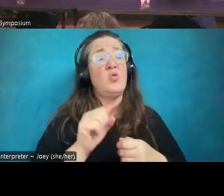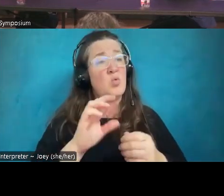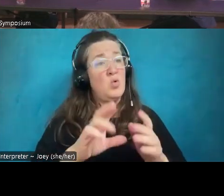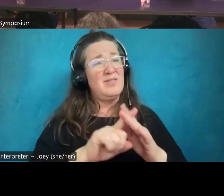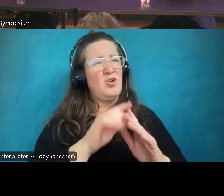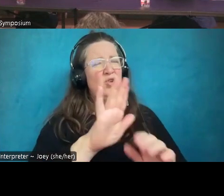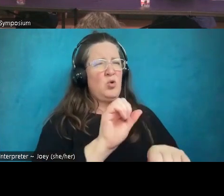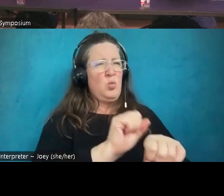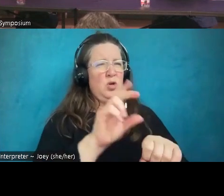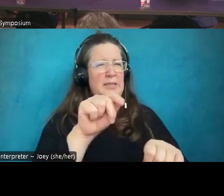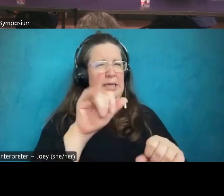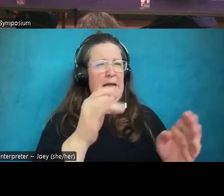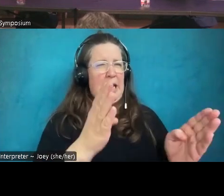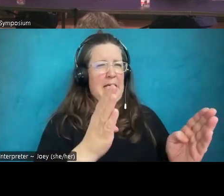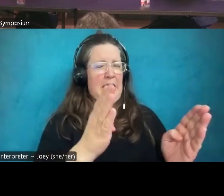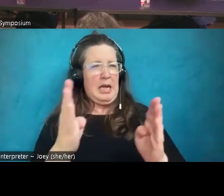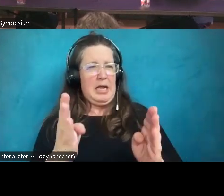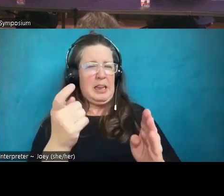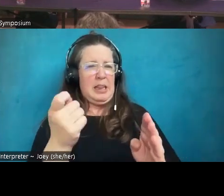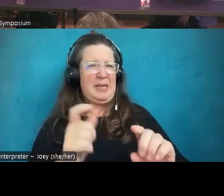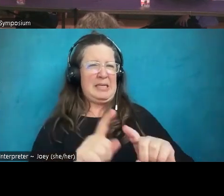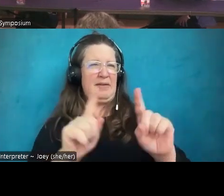or are there, only one project at a time,